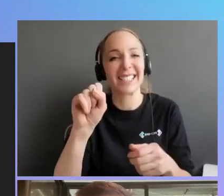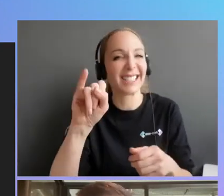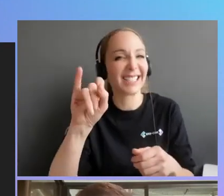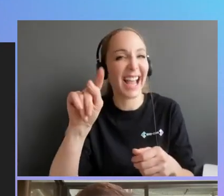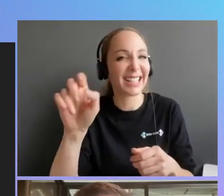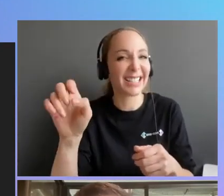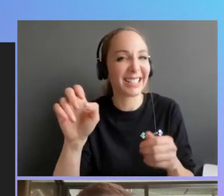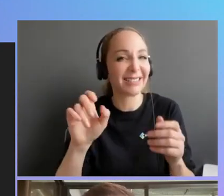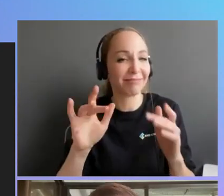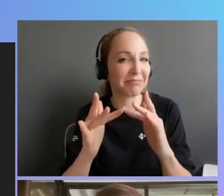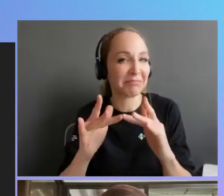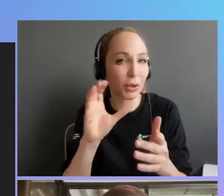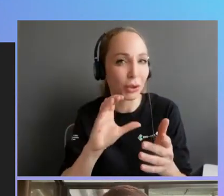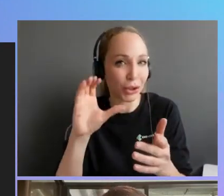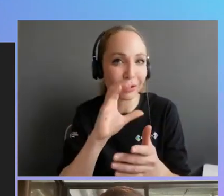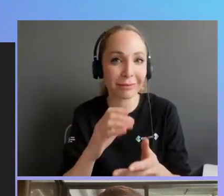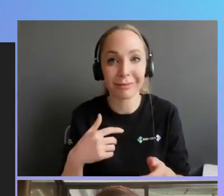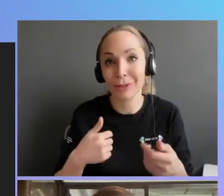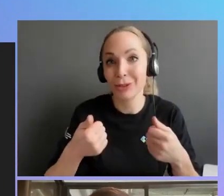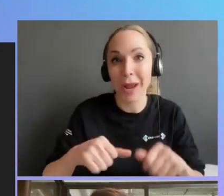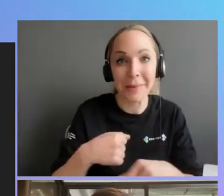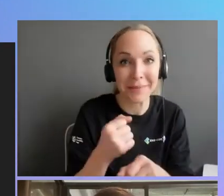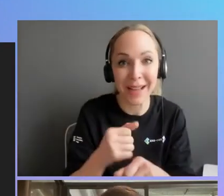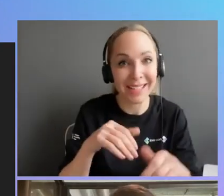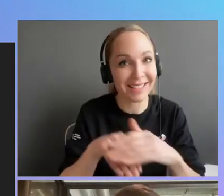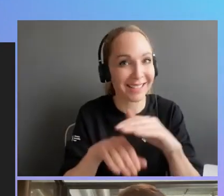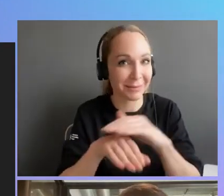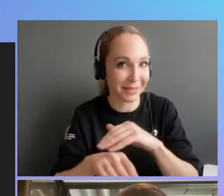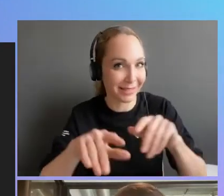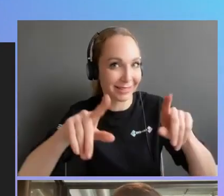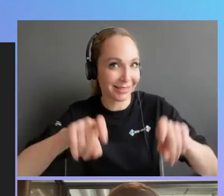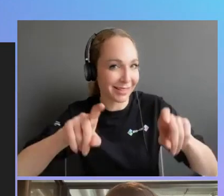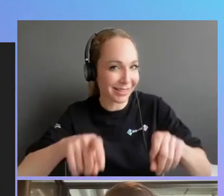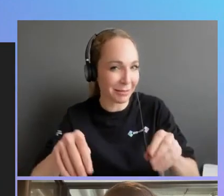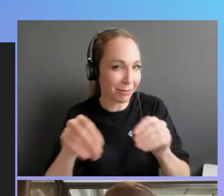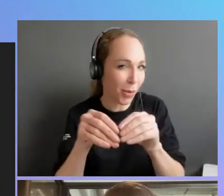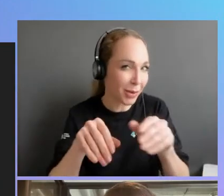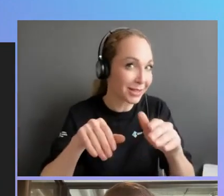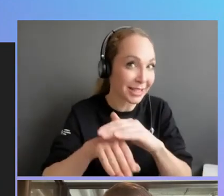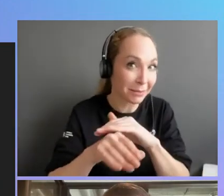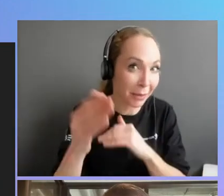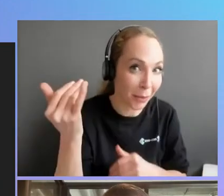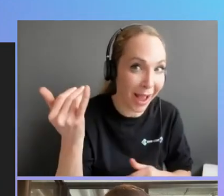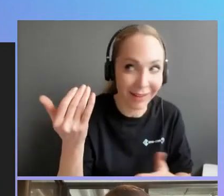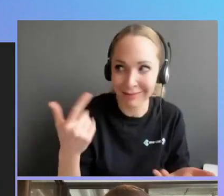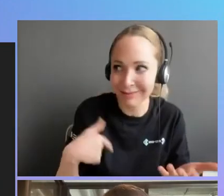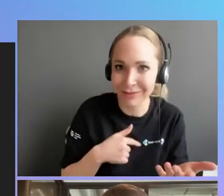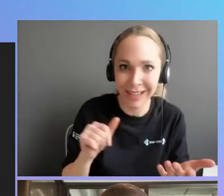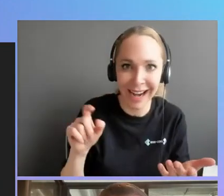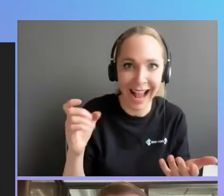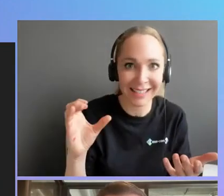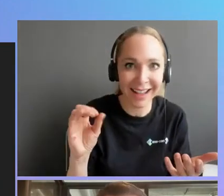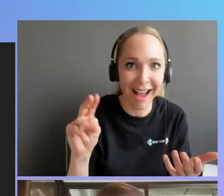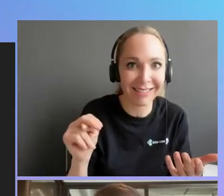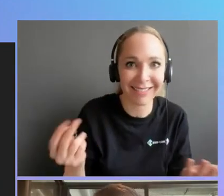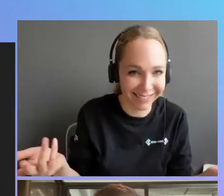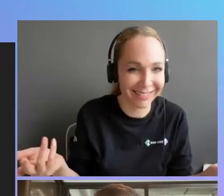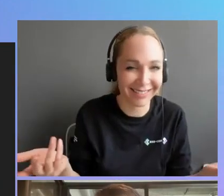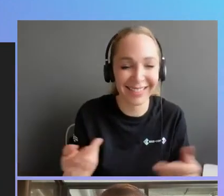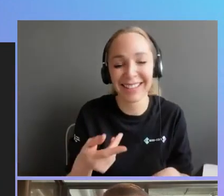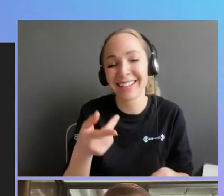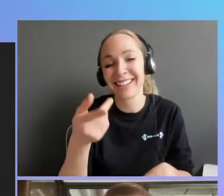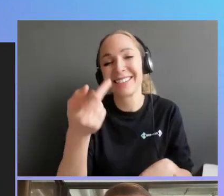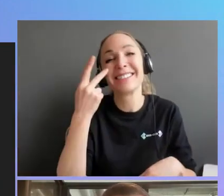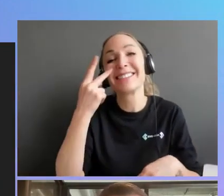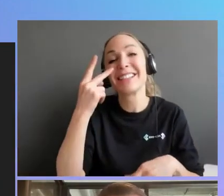making accessibility testing as efficient as possible. After all, we are at AxeCon. So the first thing I'm going to do is open up what I believe is called, yes, the Resources